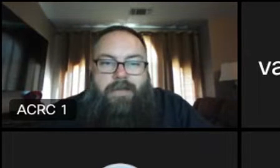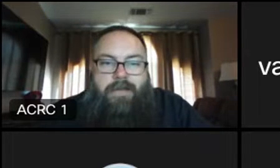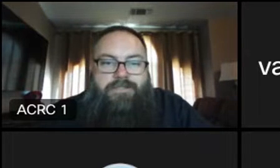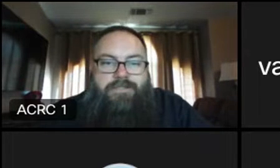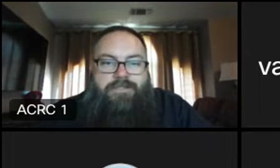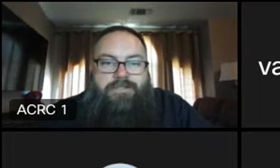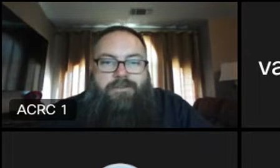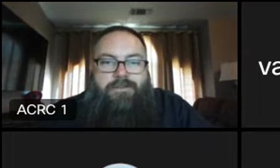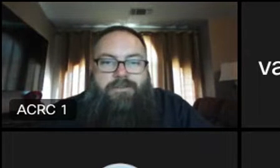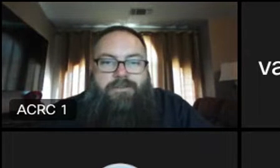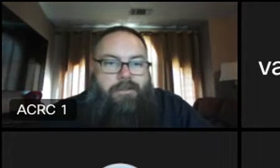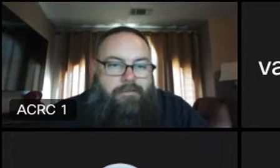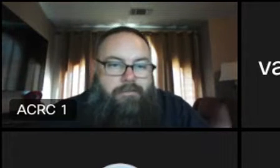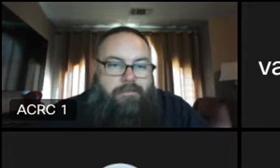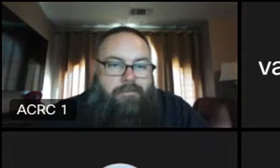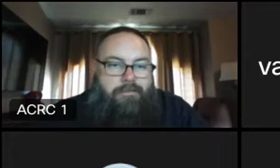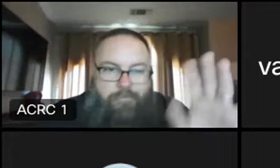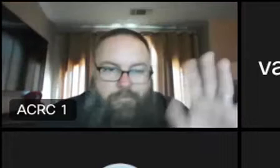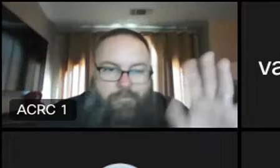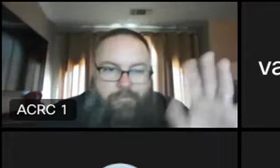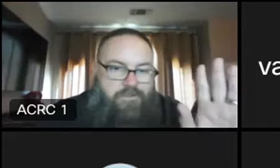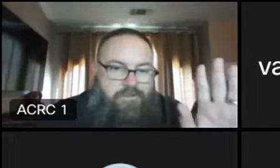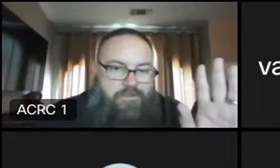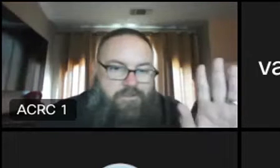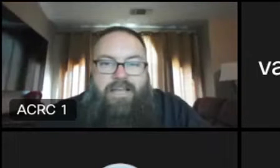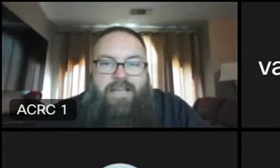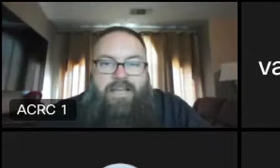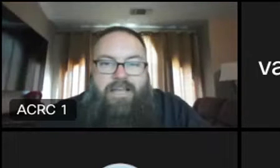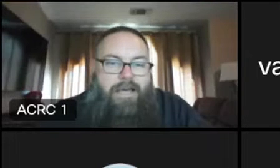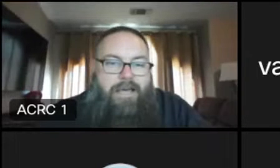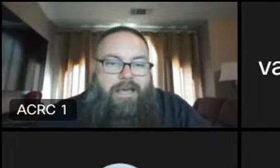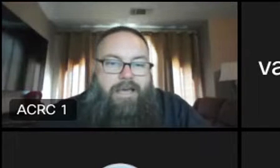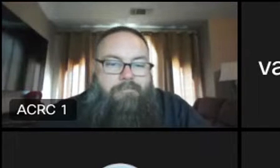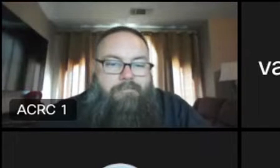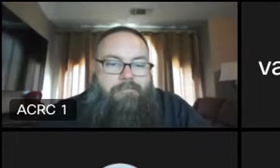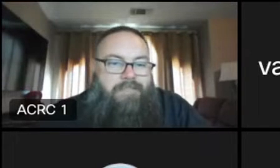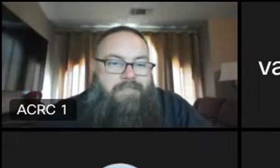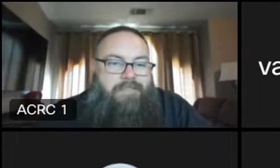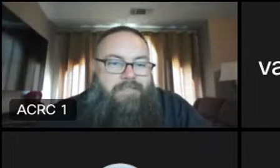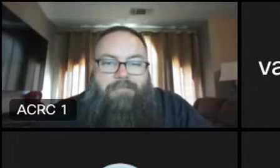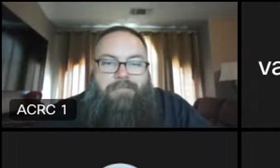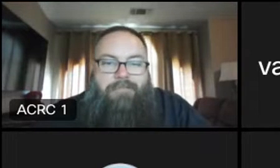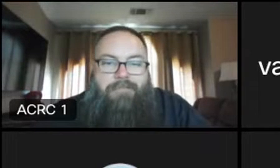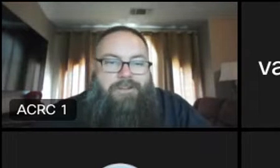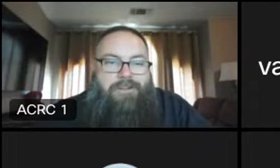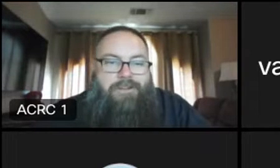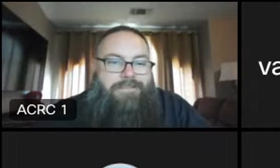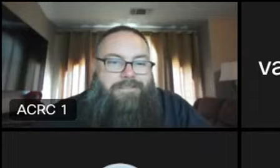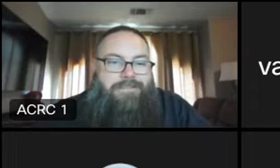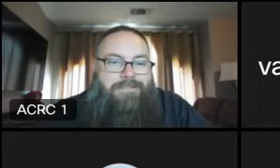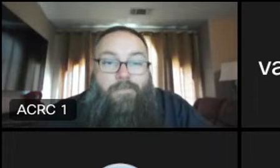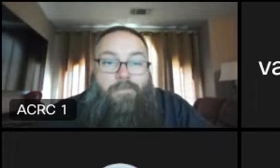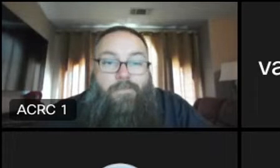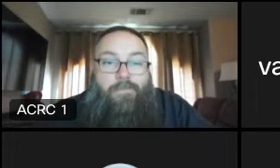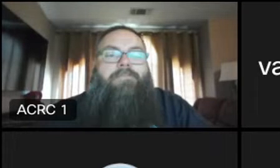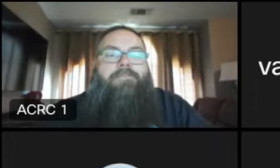of tremendous turnover during the time when folks were resigning that the length of time that people worked at our agency,